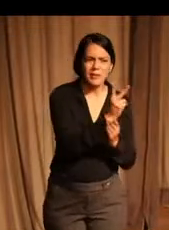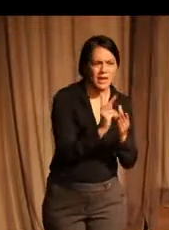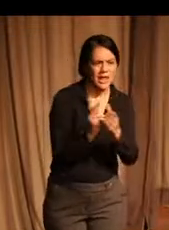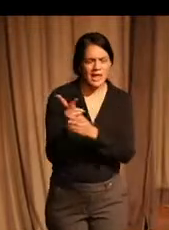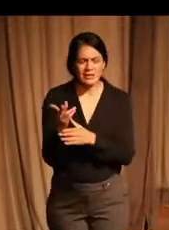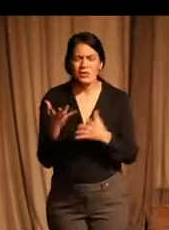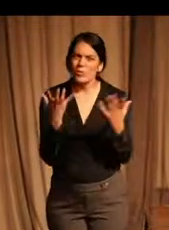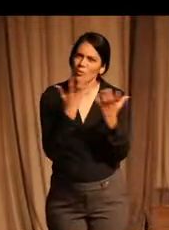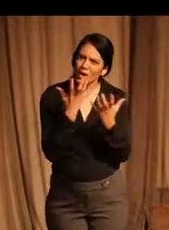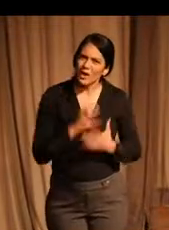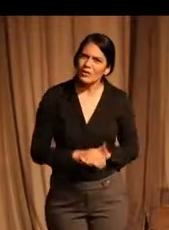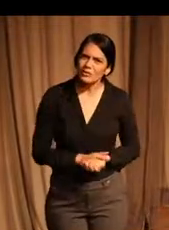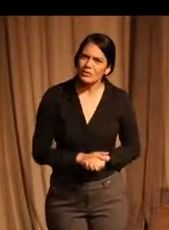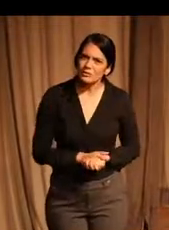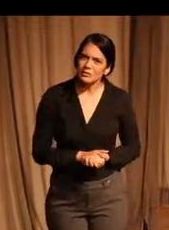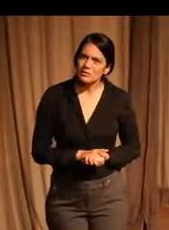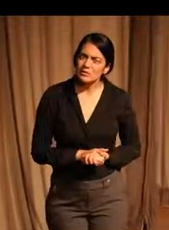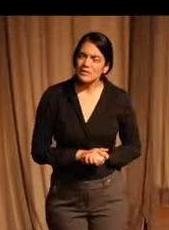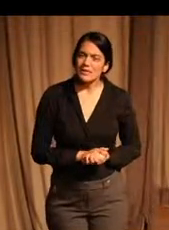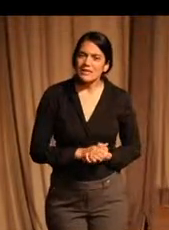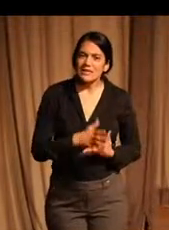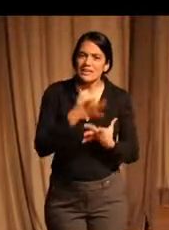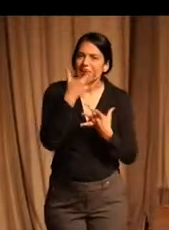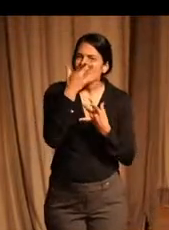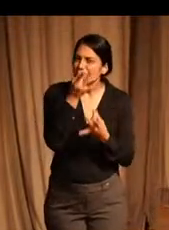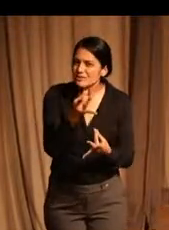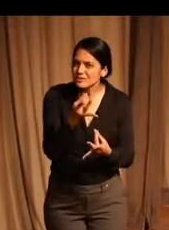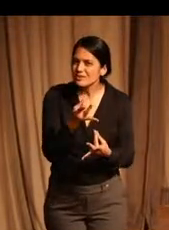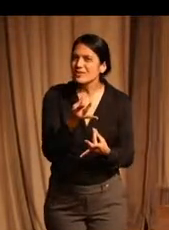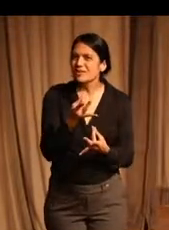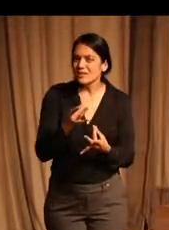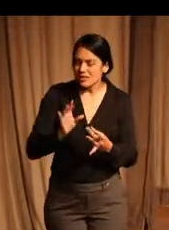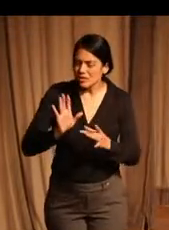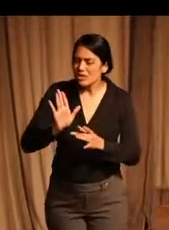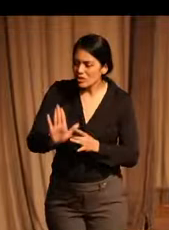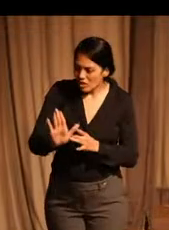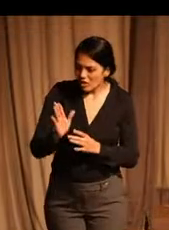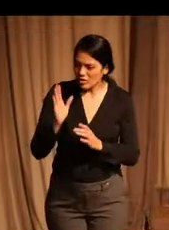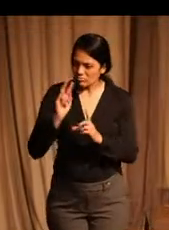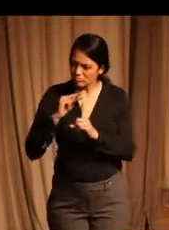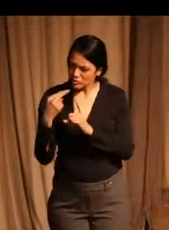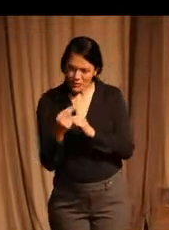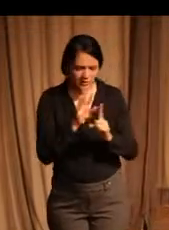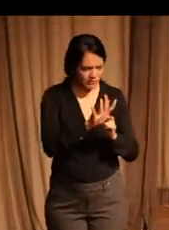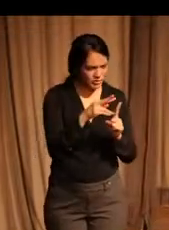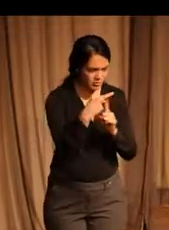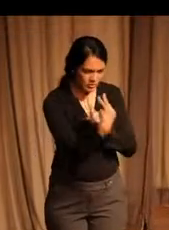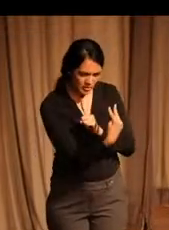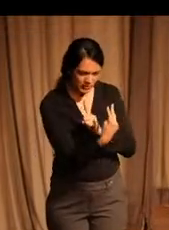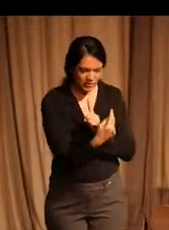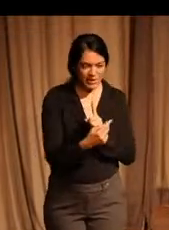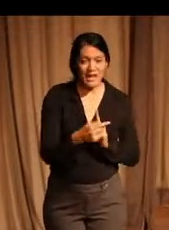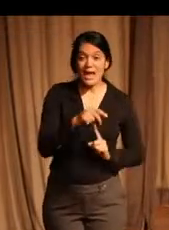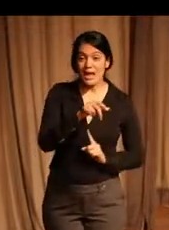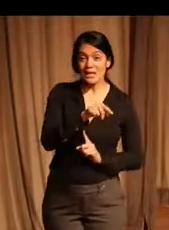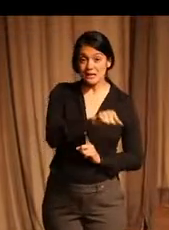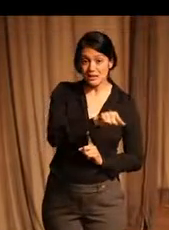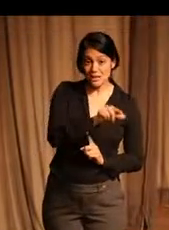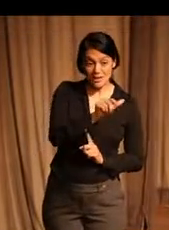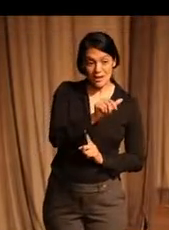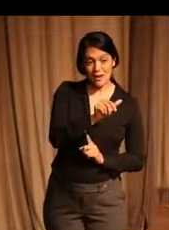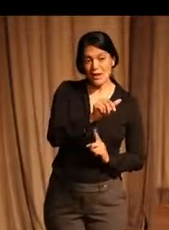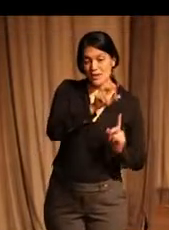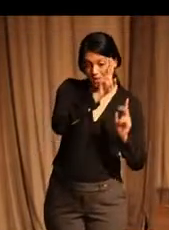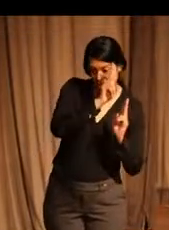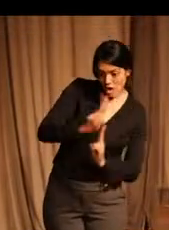between spaces that are being occupied in ways that really do that honor Césaire, because the second point is the